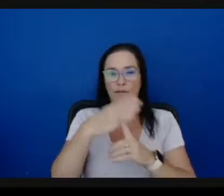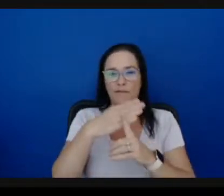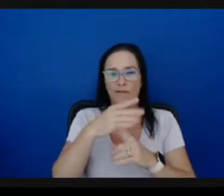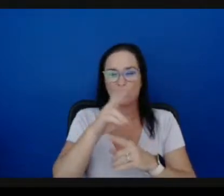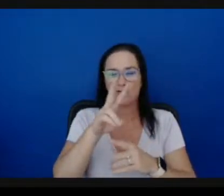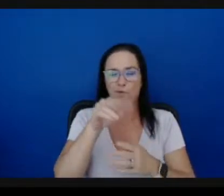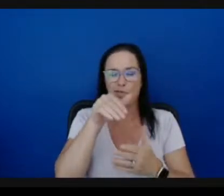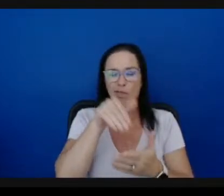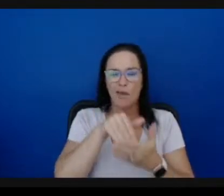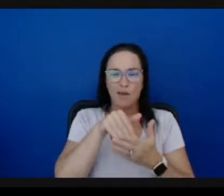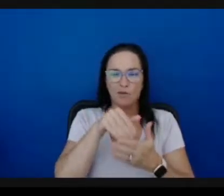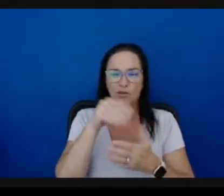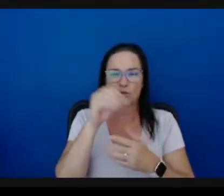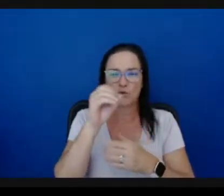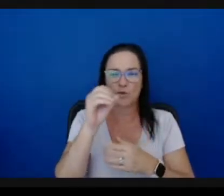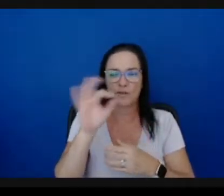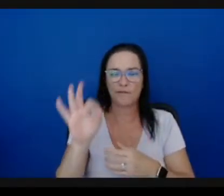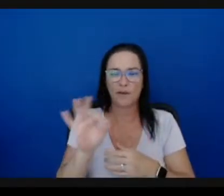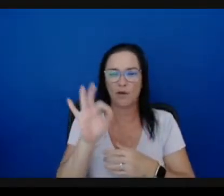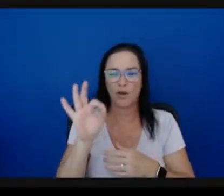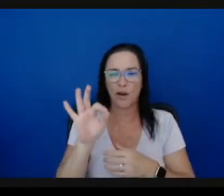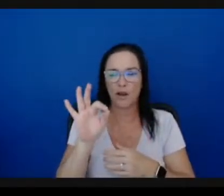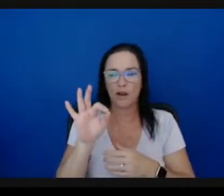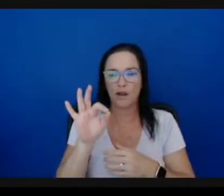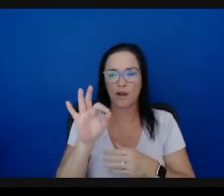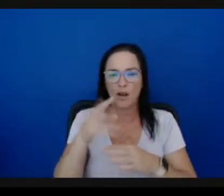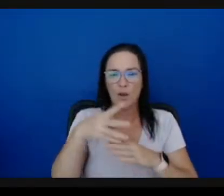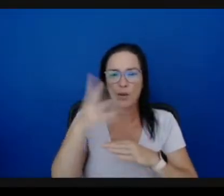Fahrenheit being emitted.